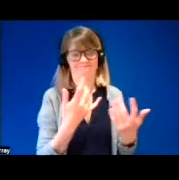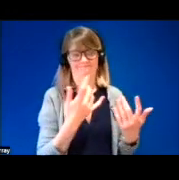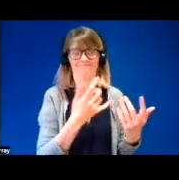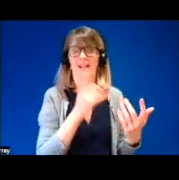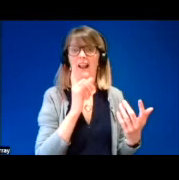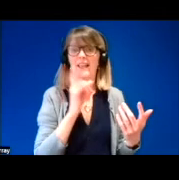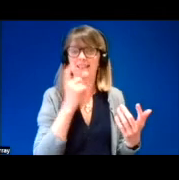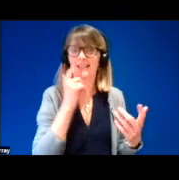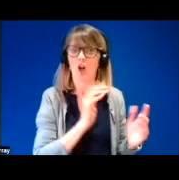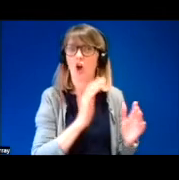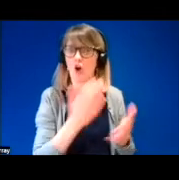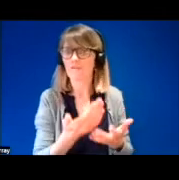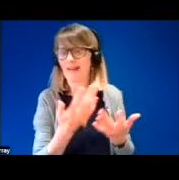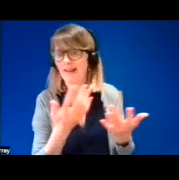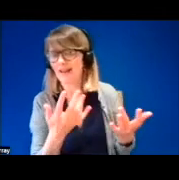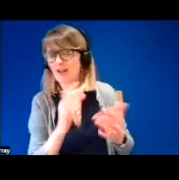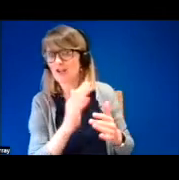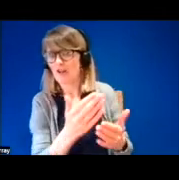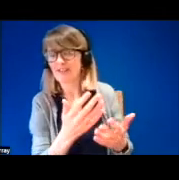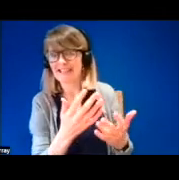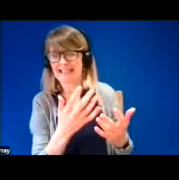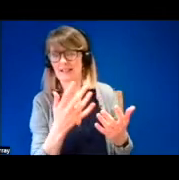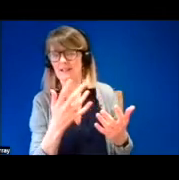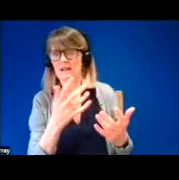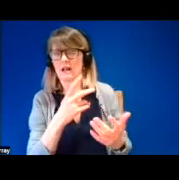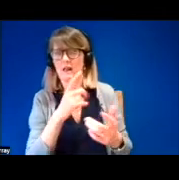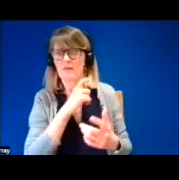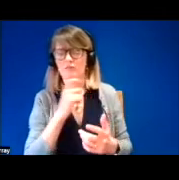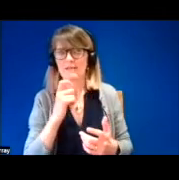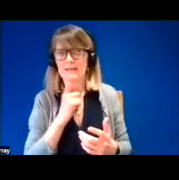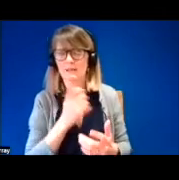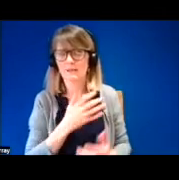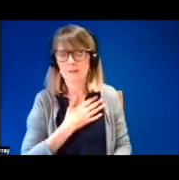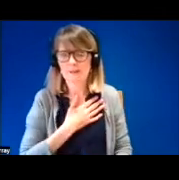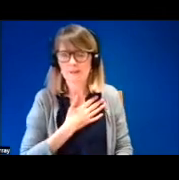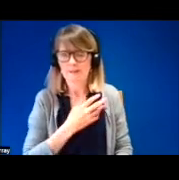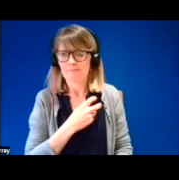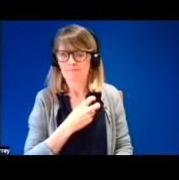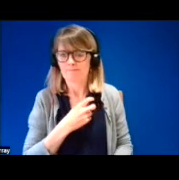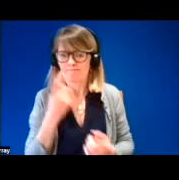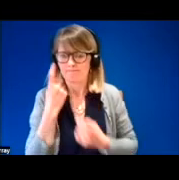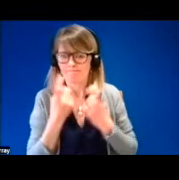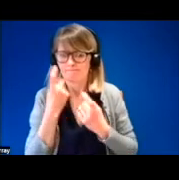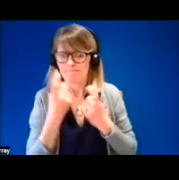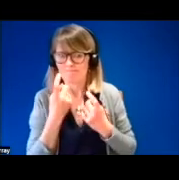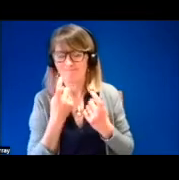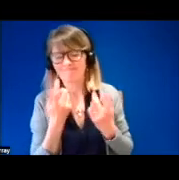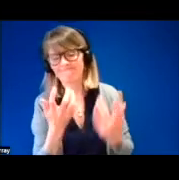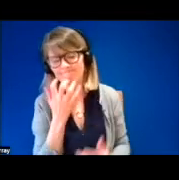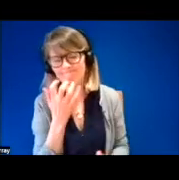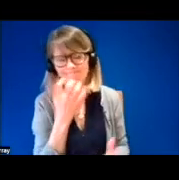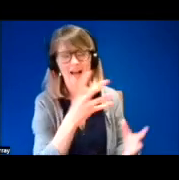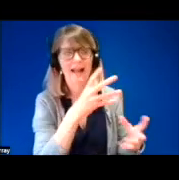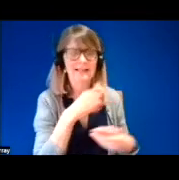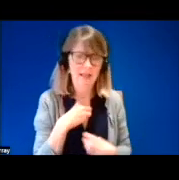After anxious thought, the priest accepted her offer, quote, because the rope